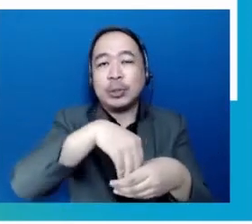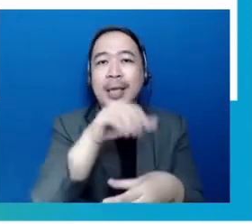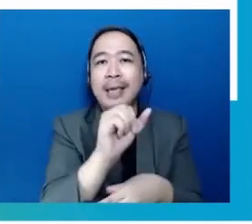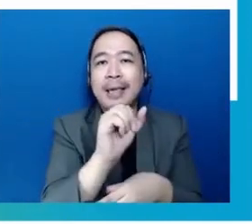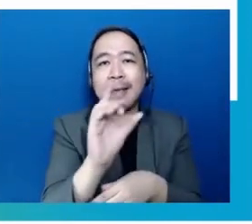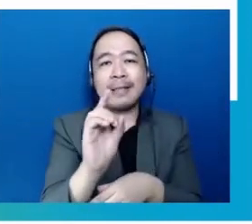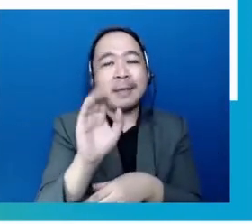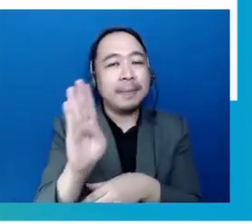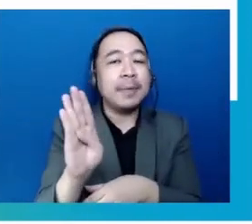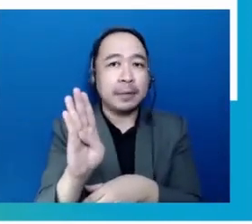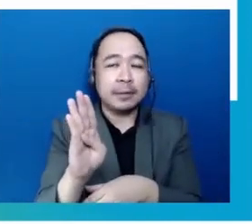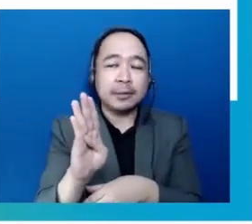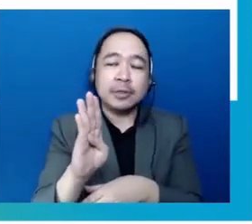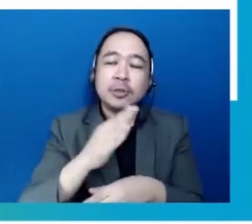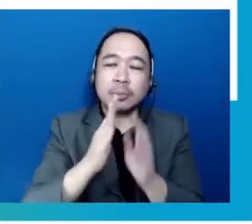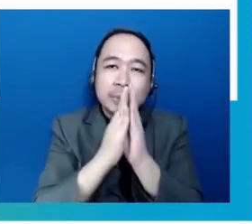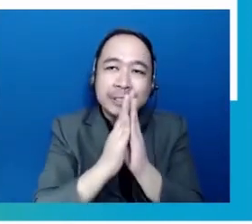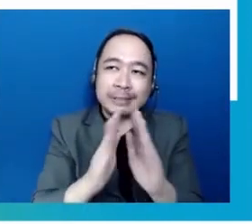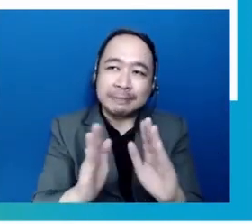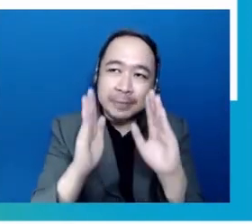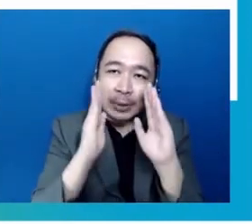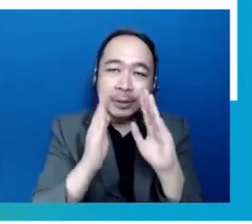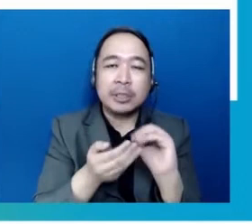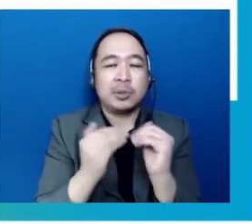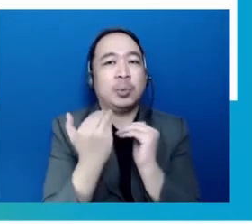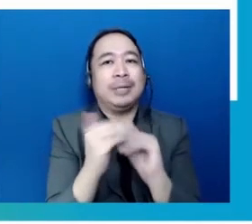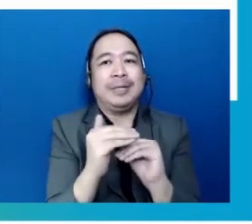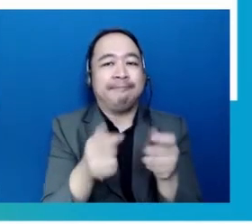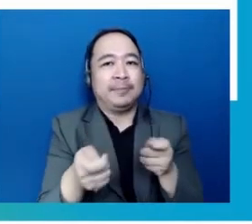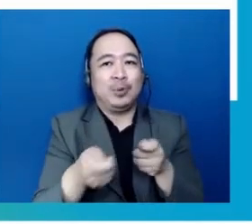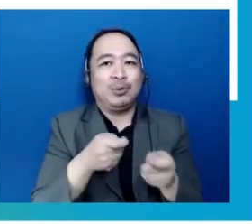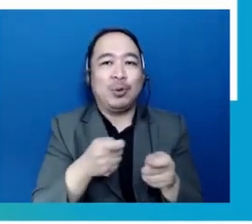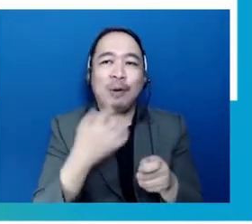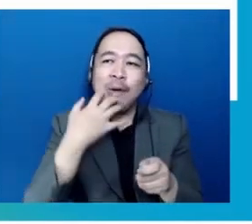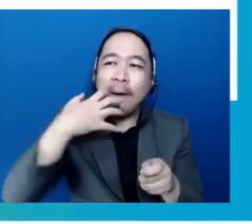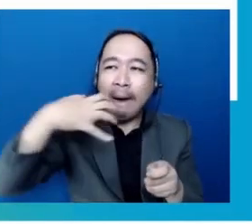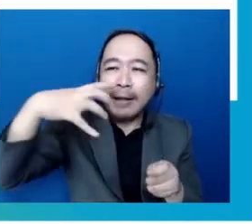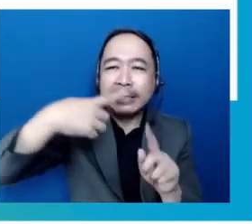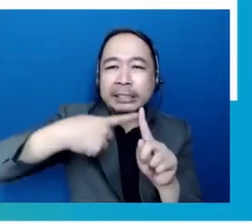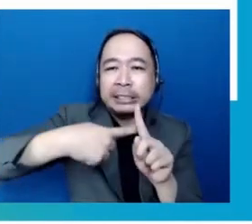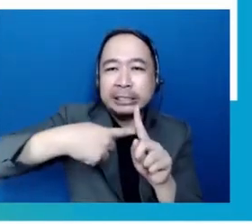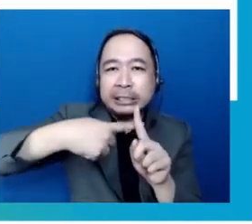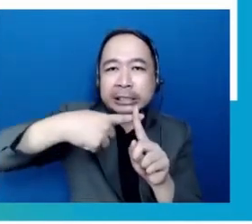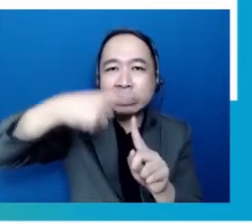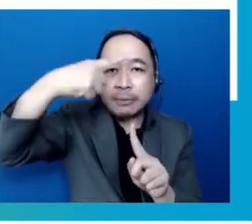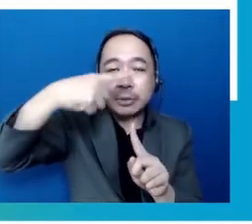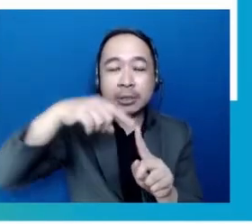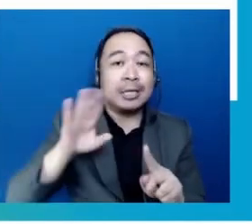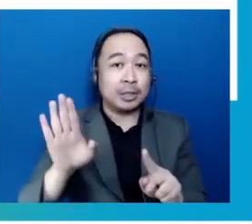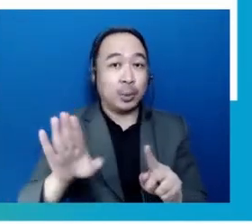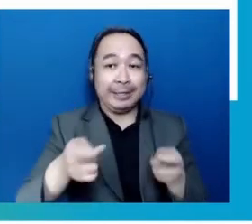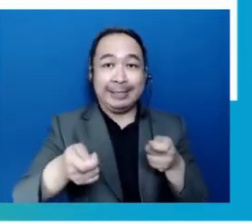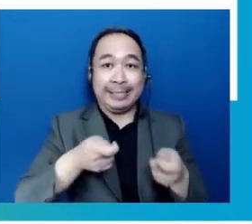the call to limit the warming temperature of the planet. To this end, under your leadership, Mr. President,